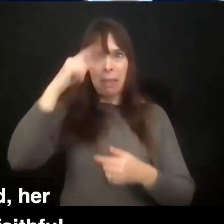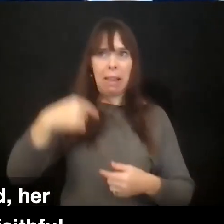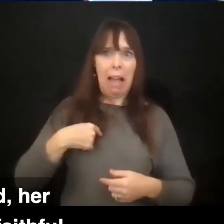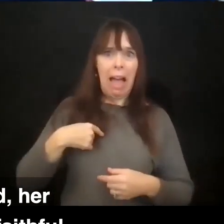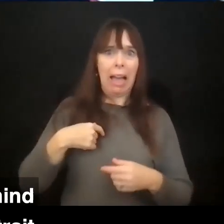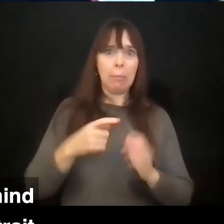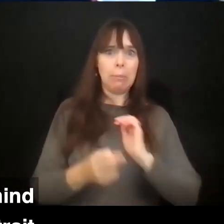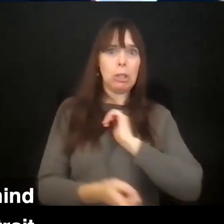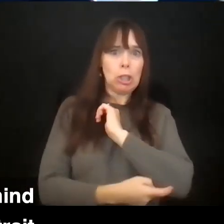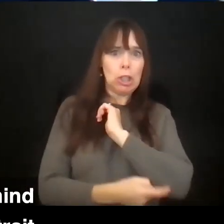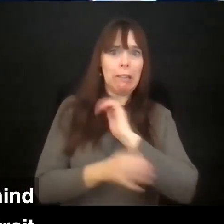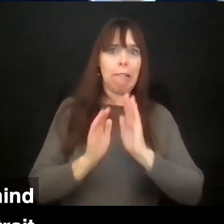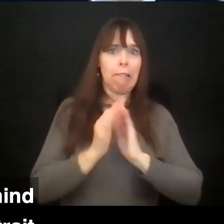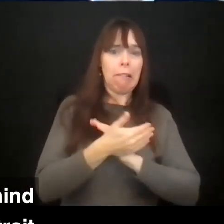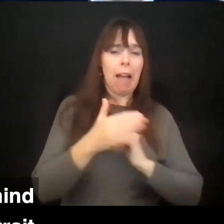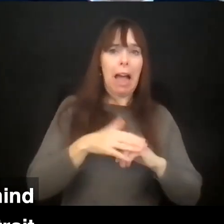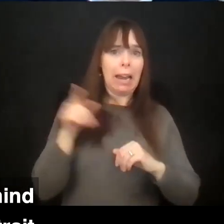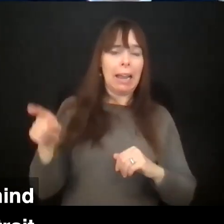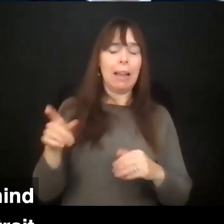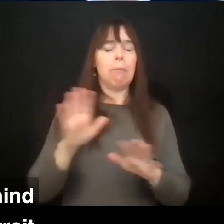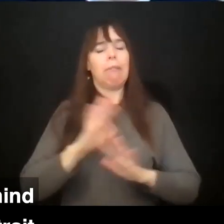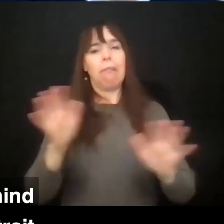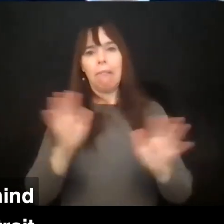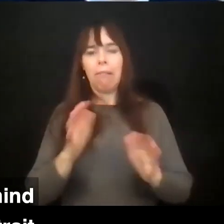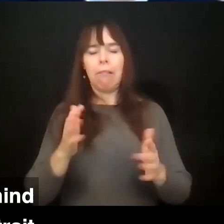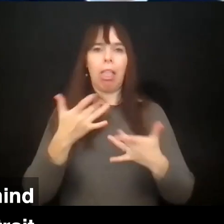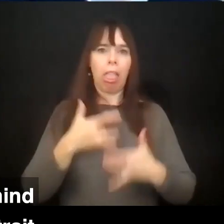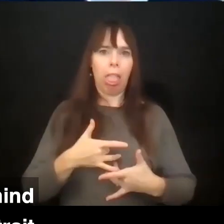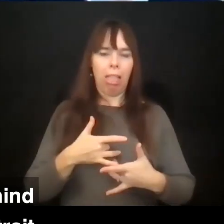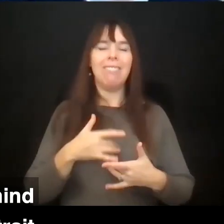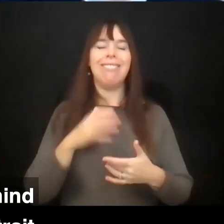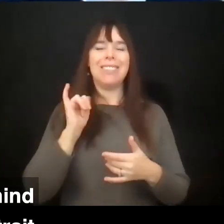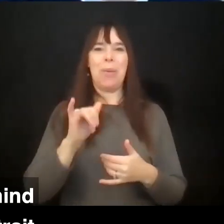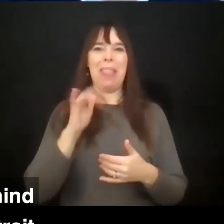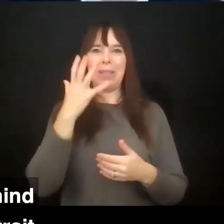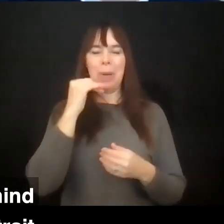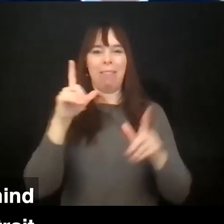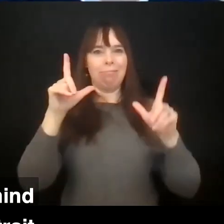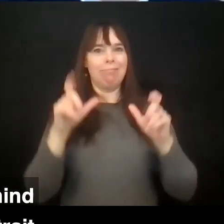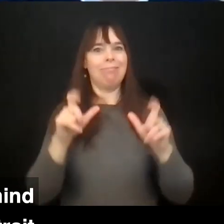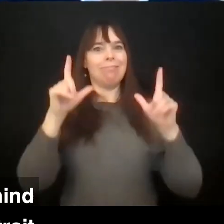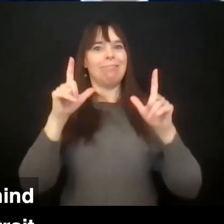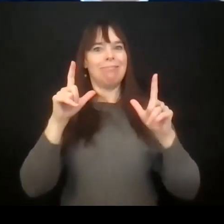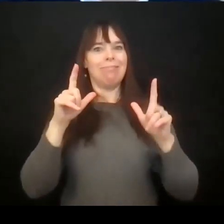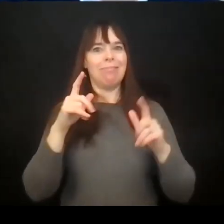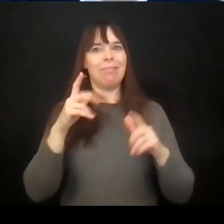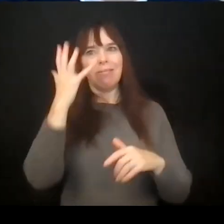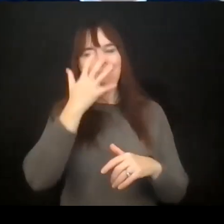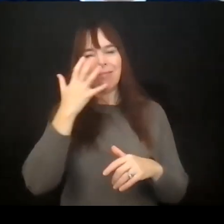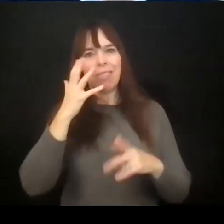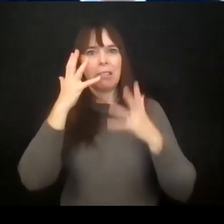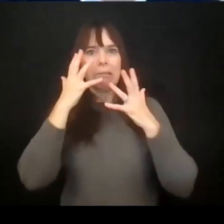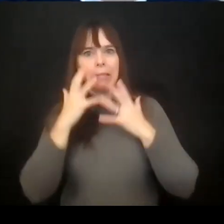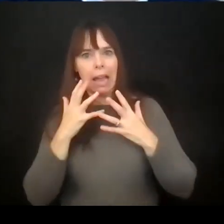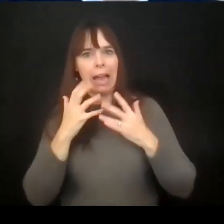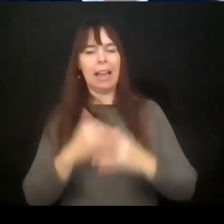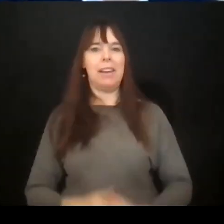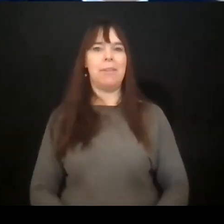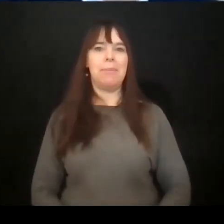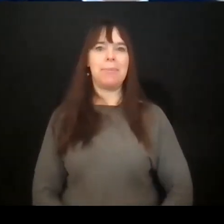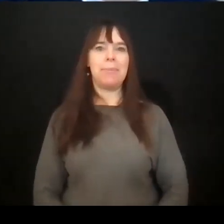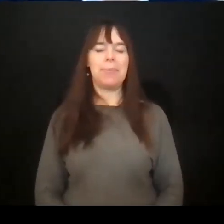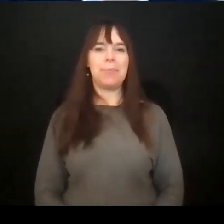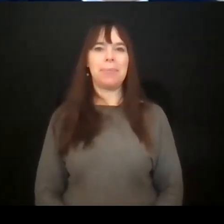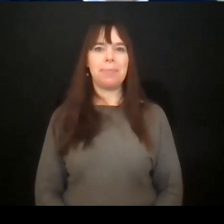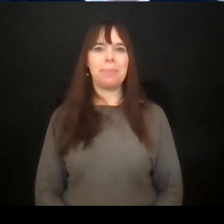unfaithful. So there's a story behind this photographic portrait. New slide shows